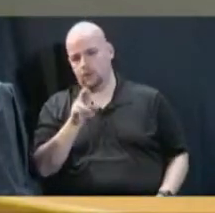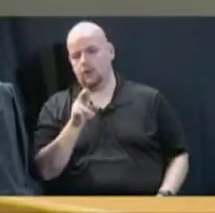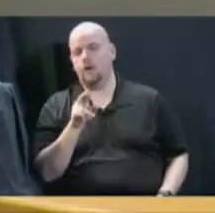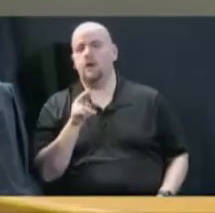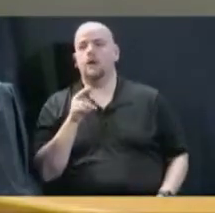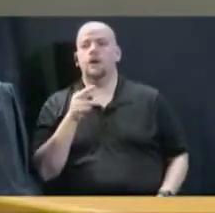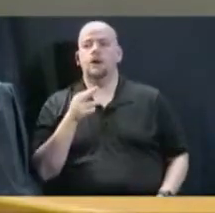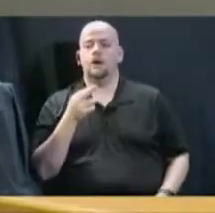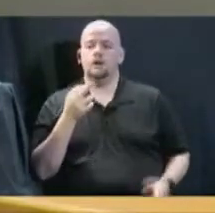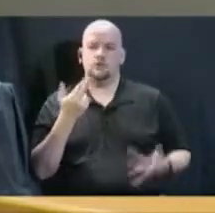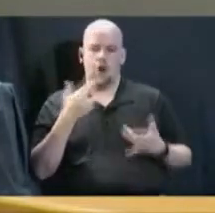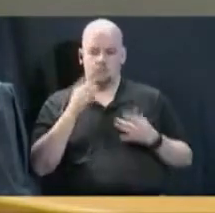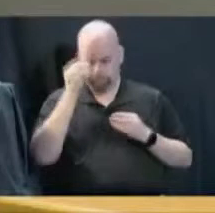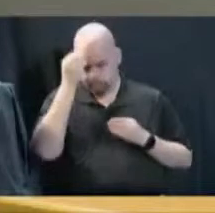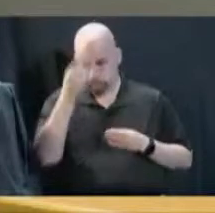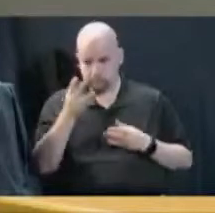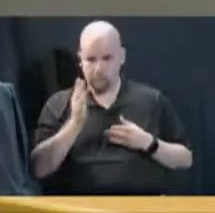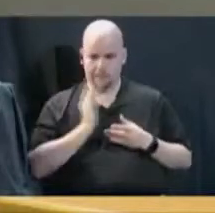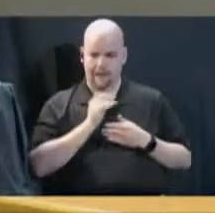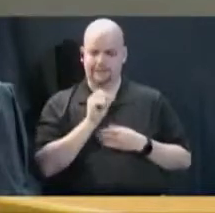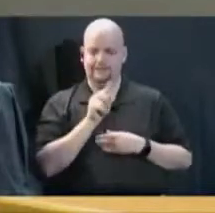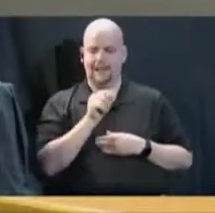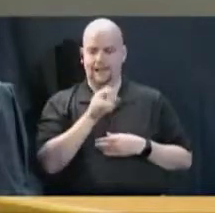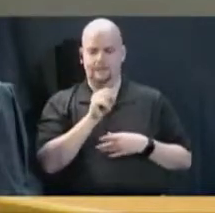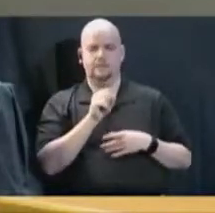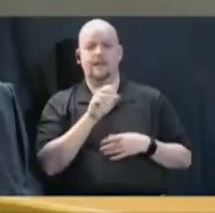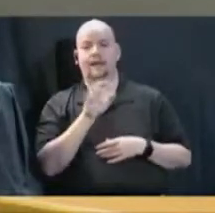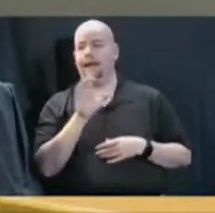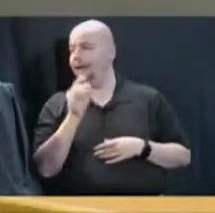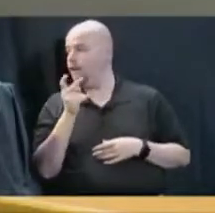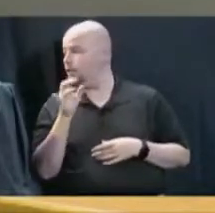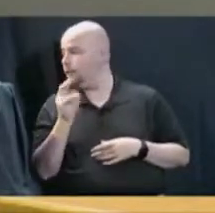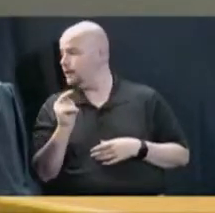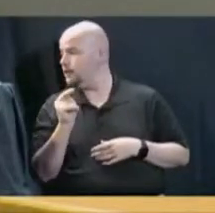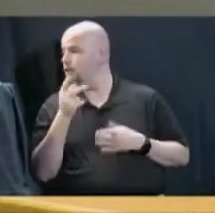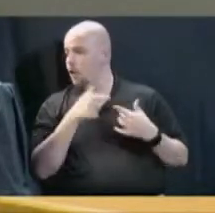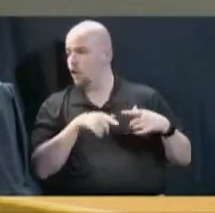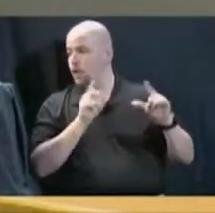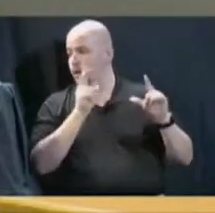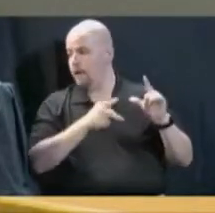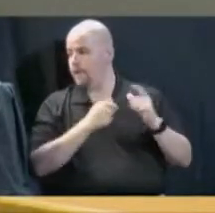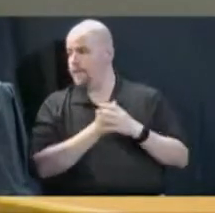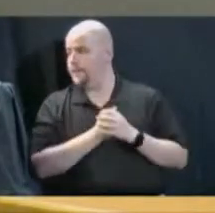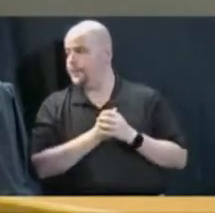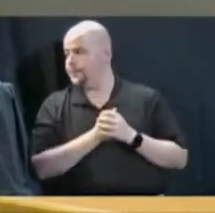So just to kind of update you on my status while Catherine's looking that up.